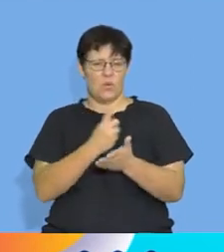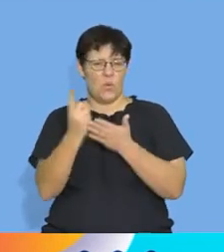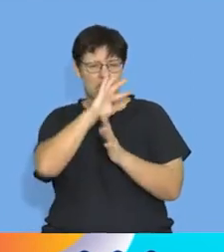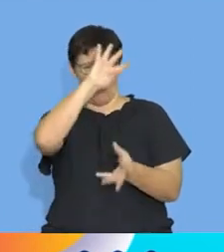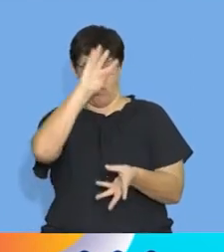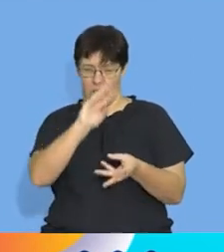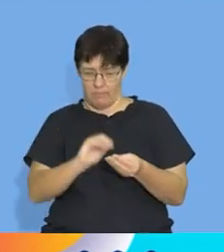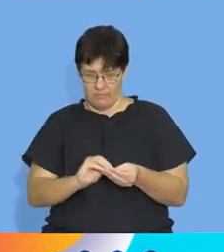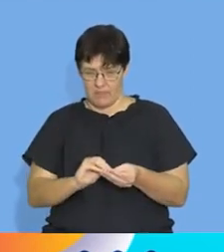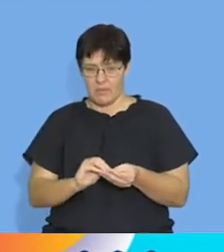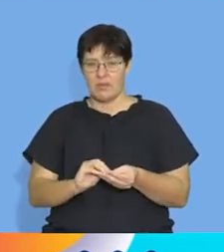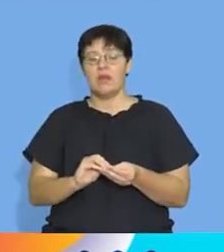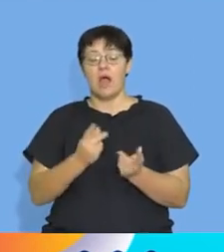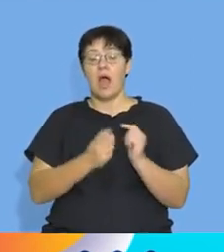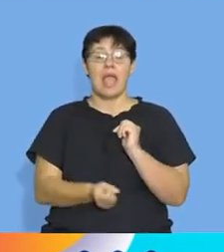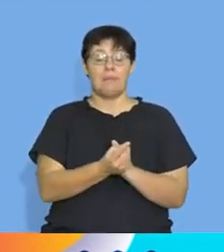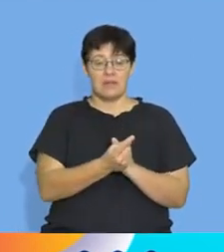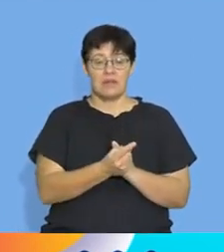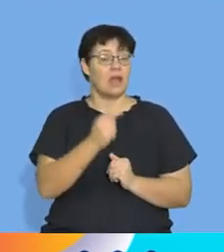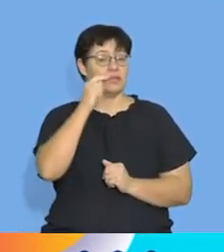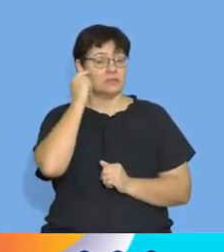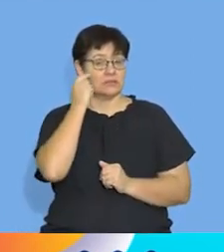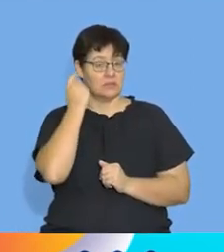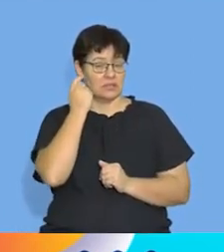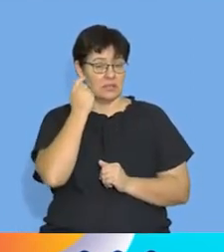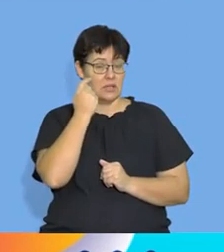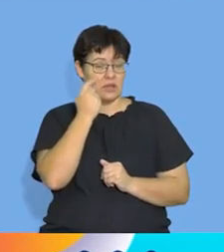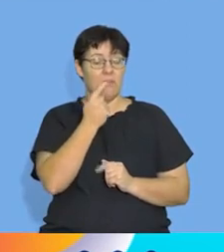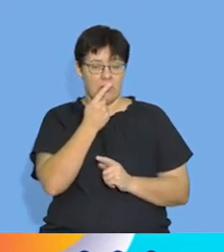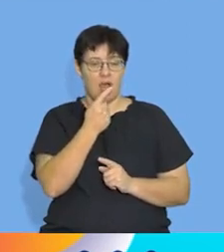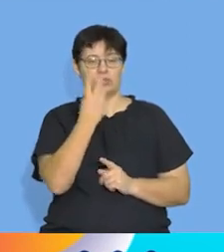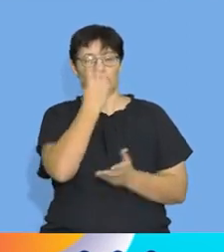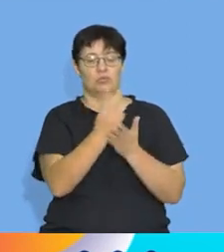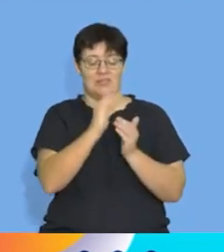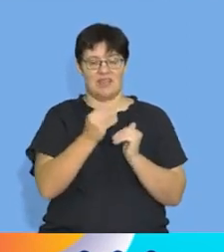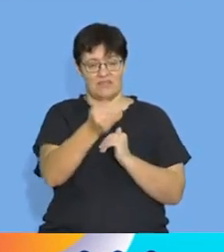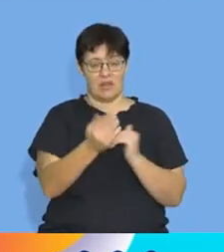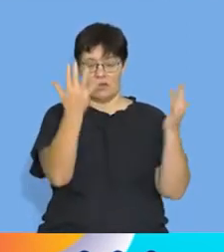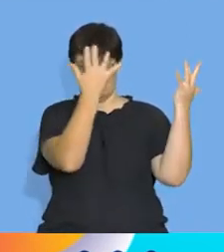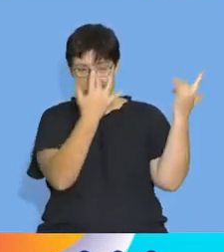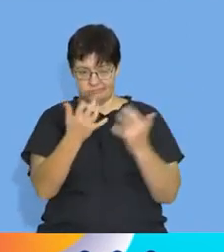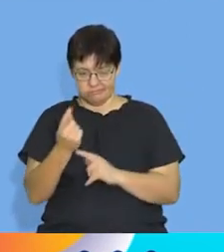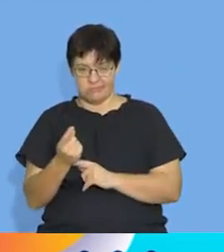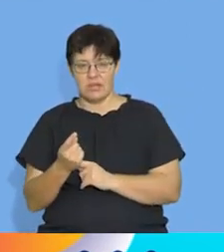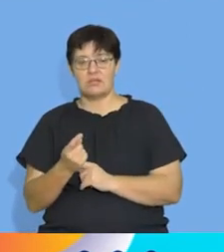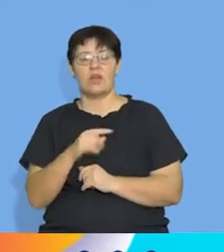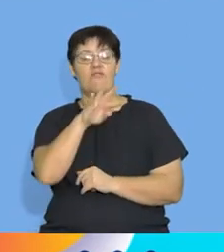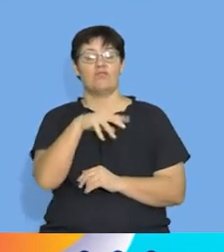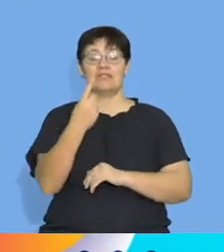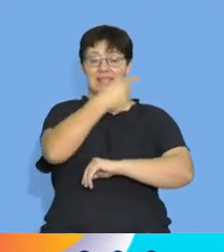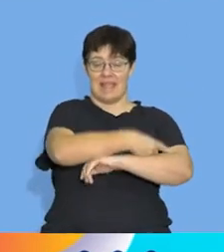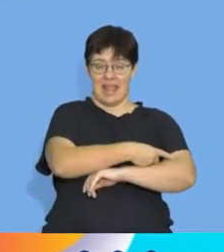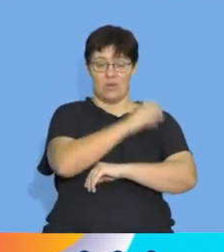but that happens often 2 weeks after the female has had her last period. And if you calculate that, it's 14 days